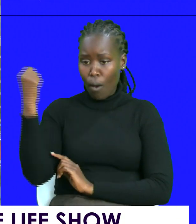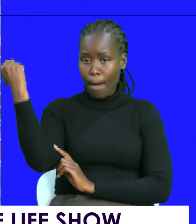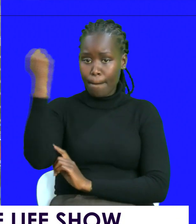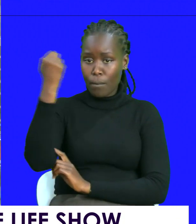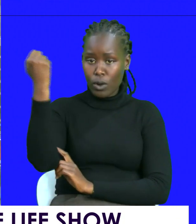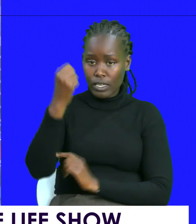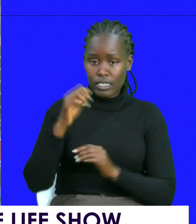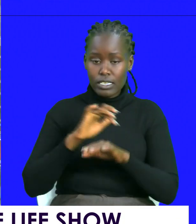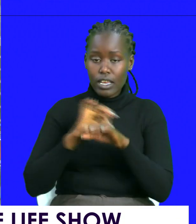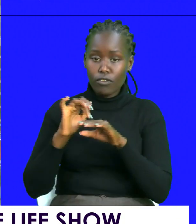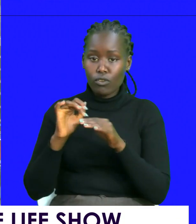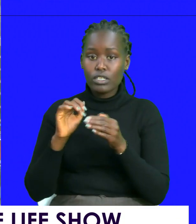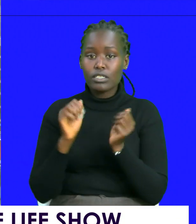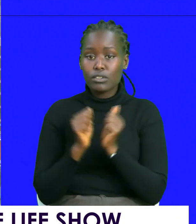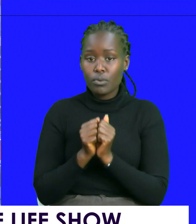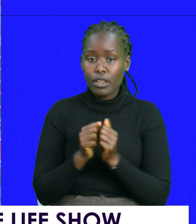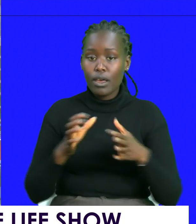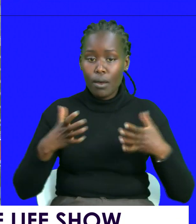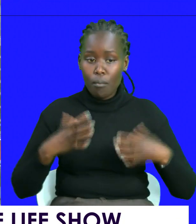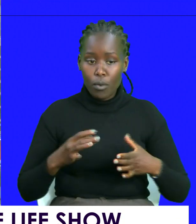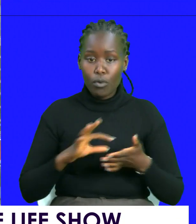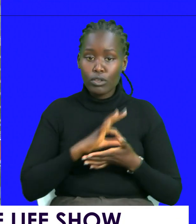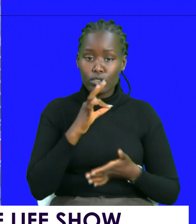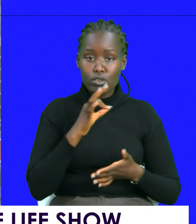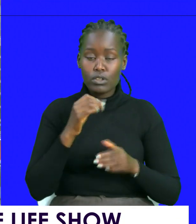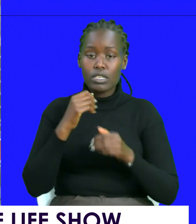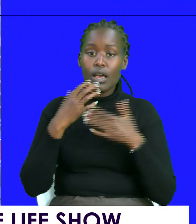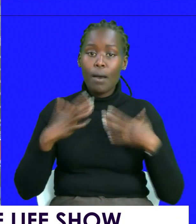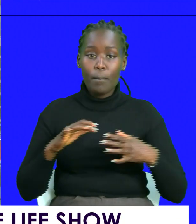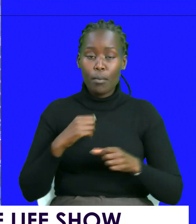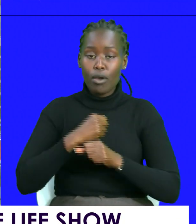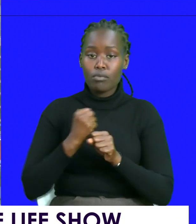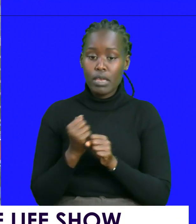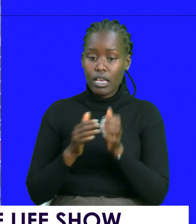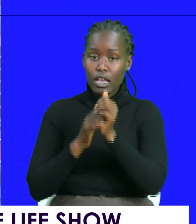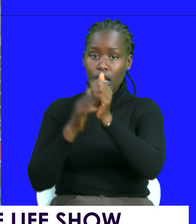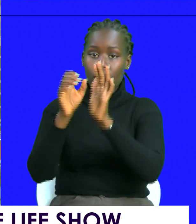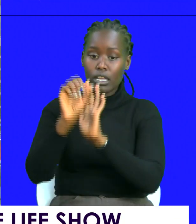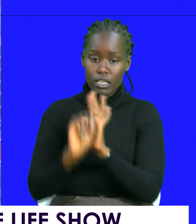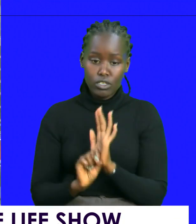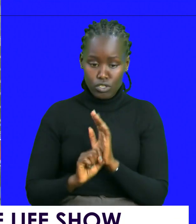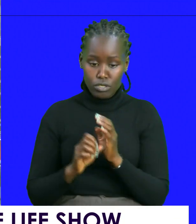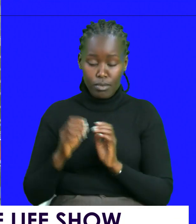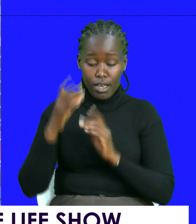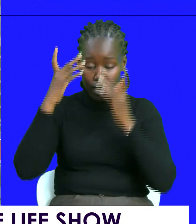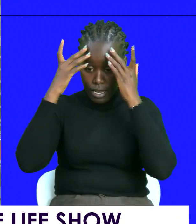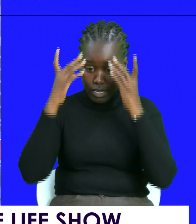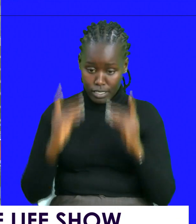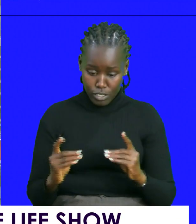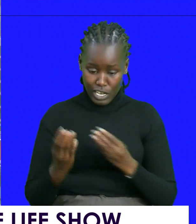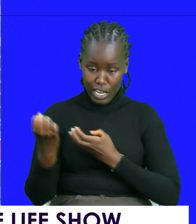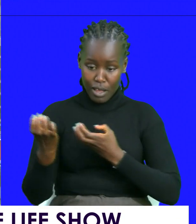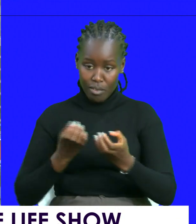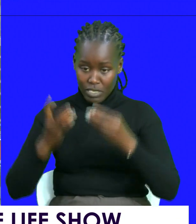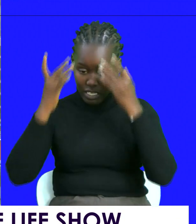is influenced by people's souls? People make leadership decisions, business decisions